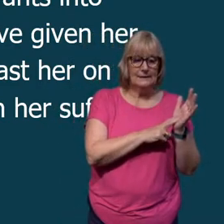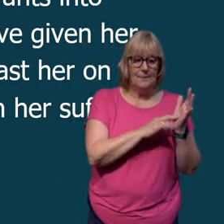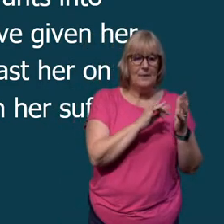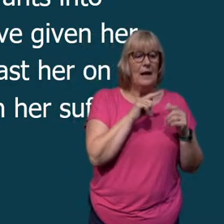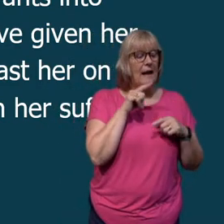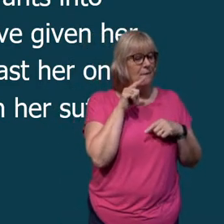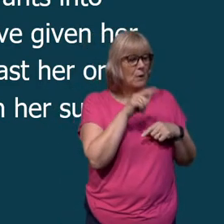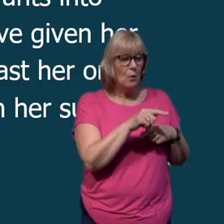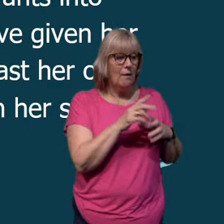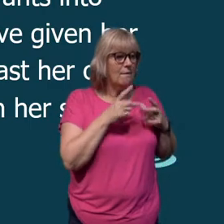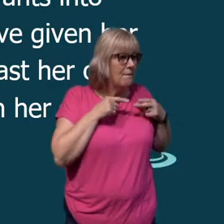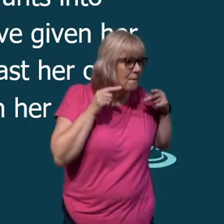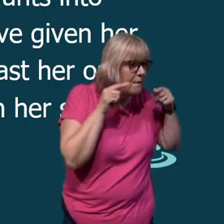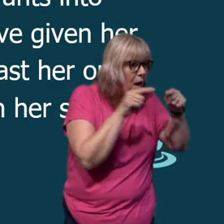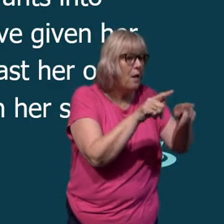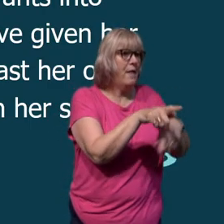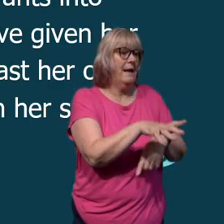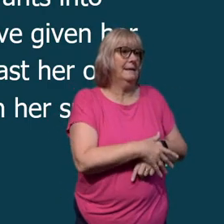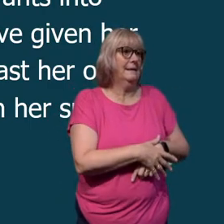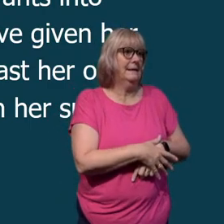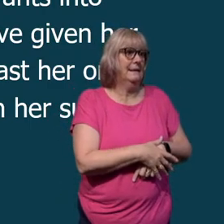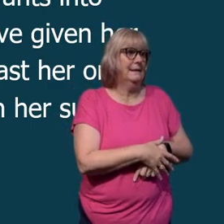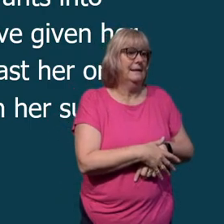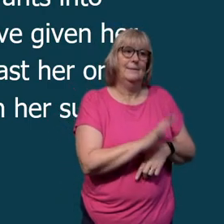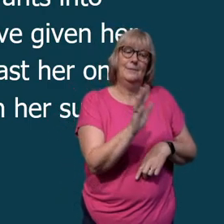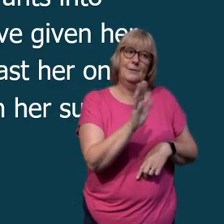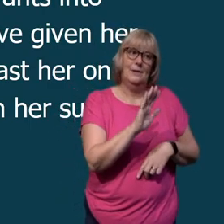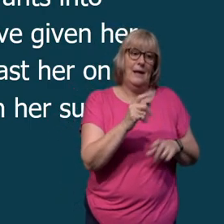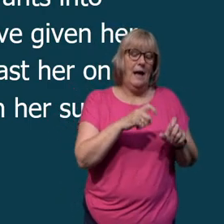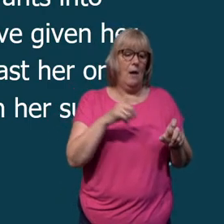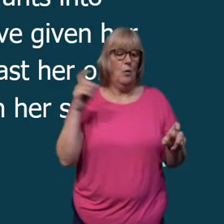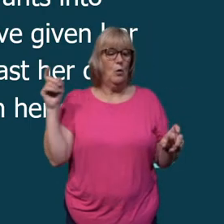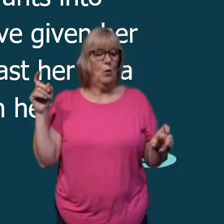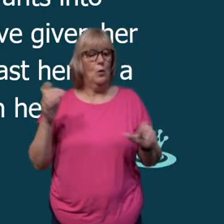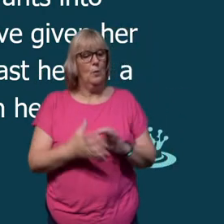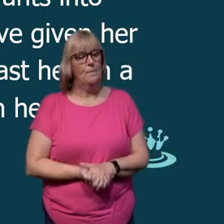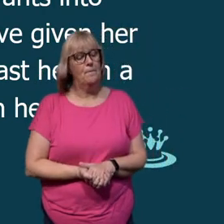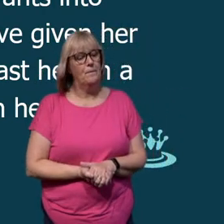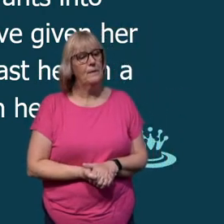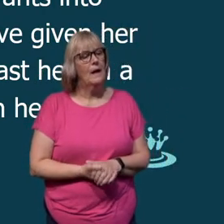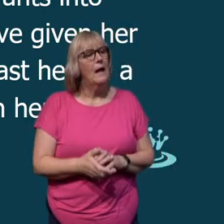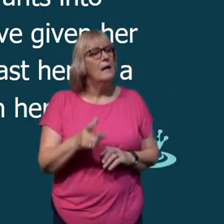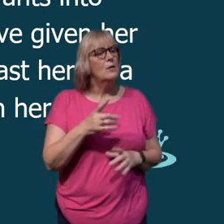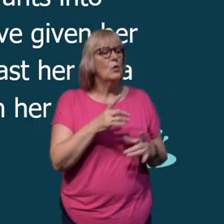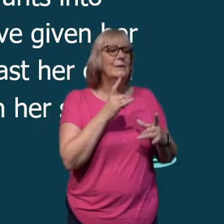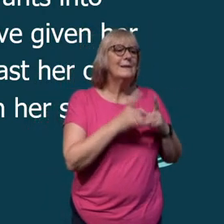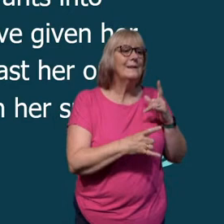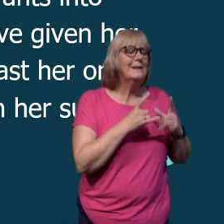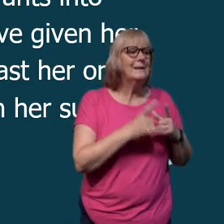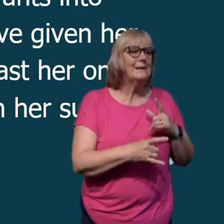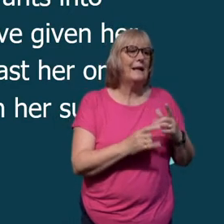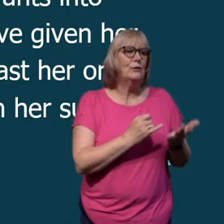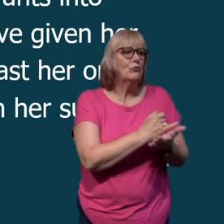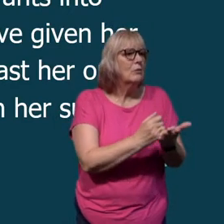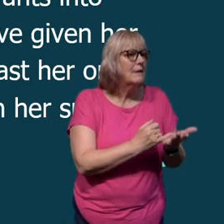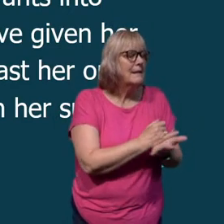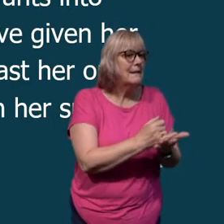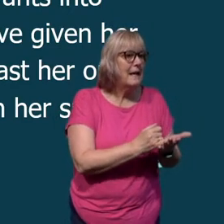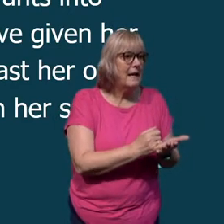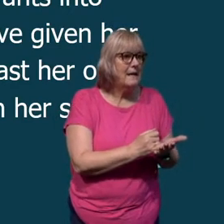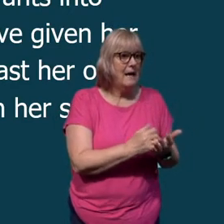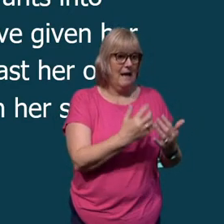is it's not that they are doing the sexual immorality, but people in the congregation are, and they're not disciplining them.